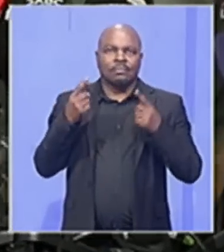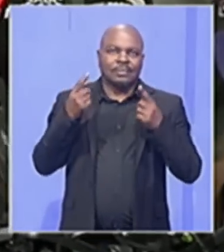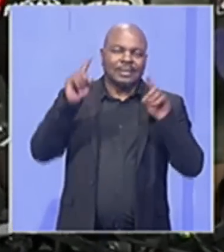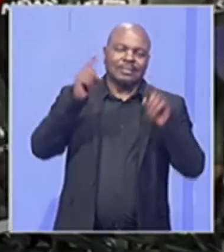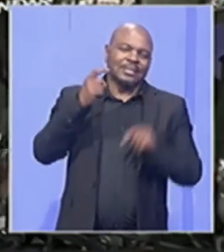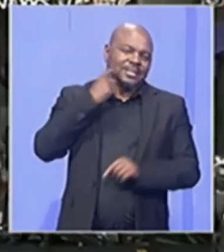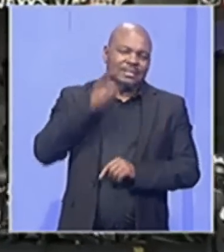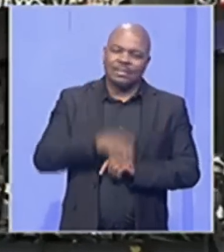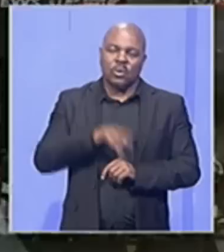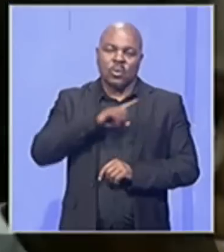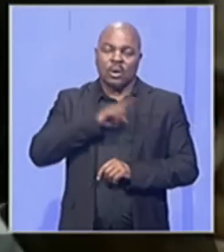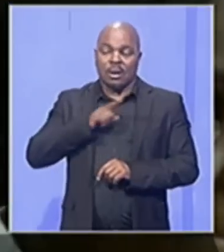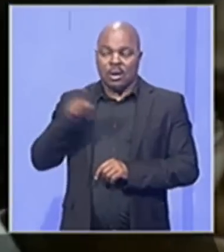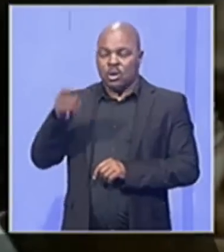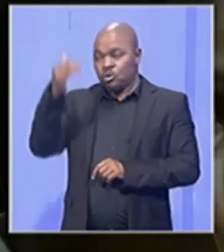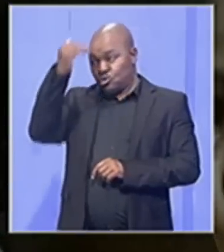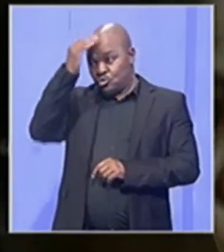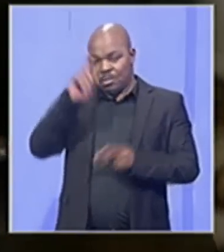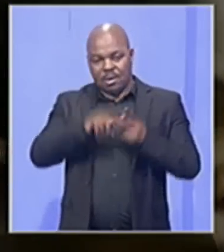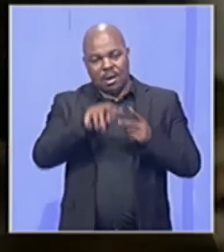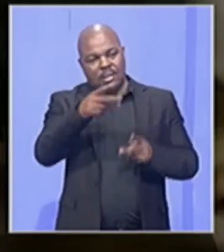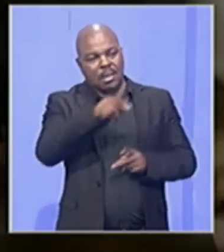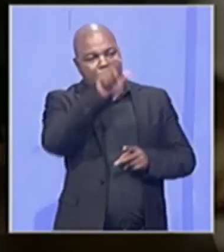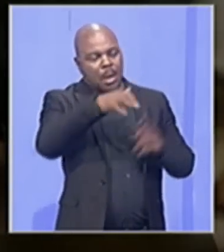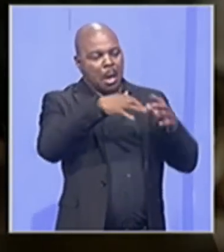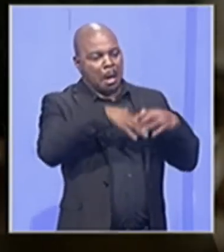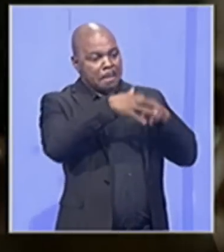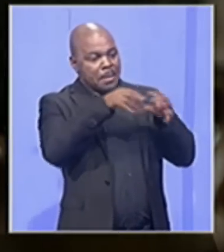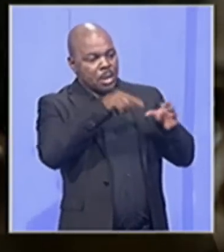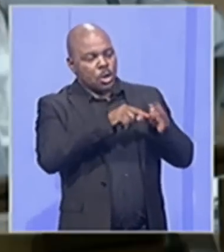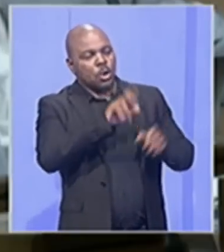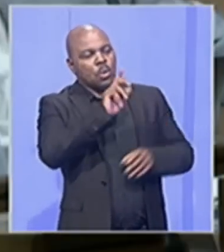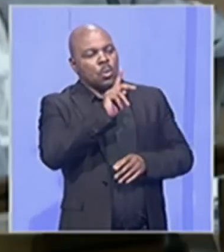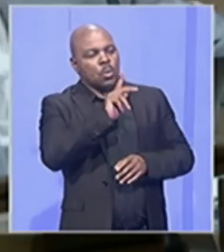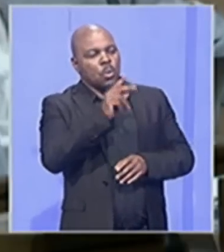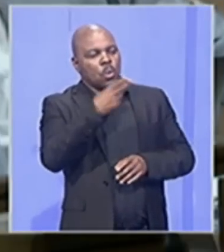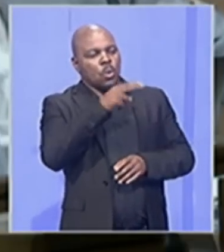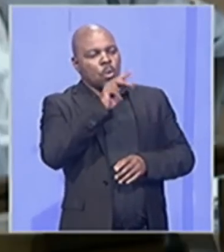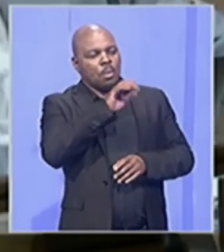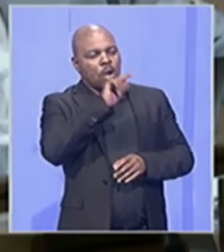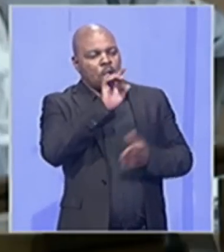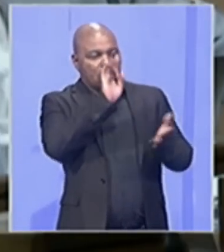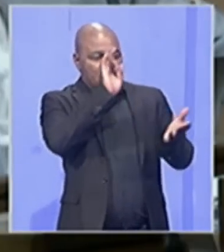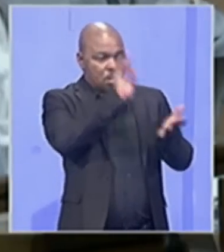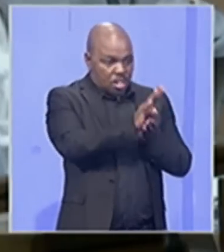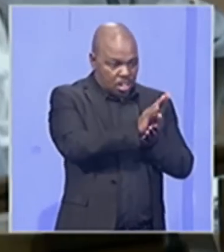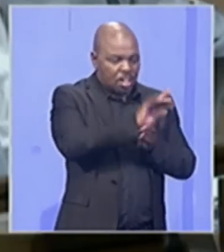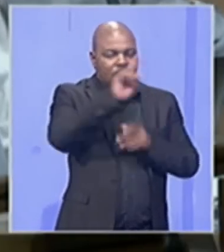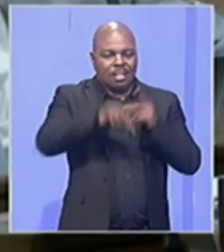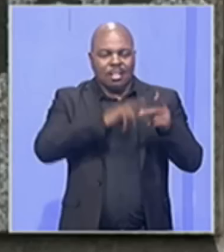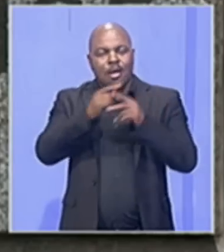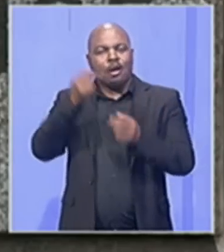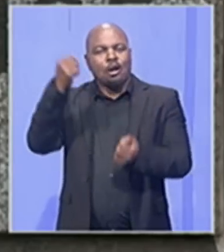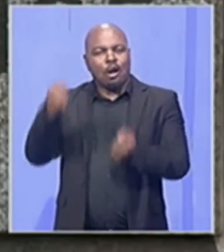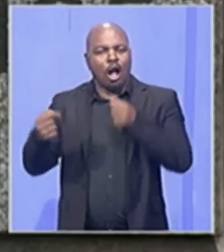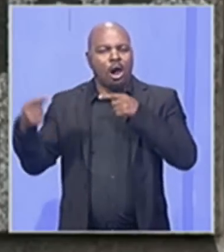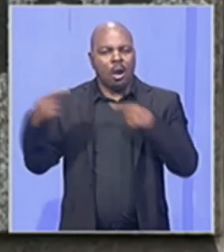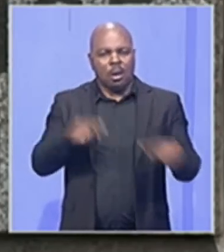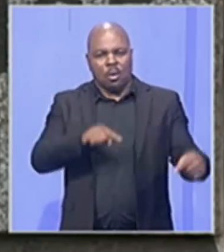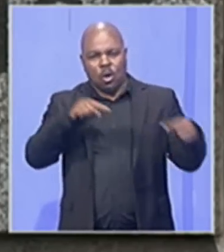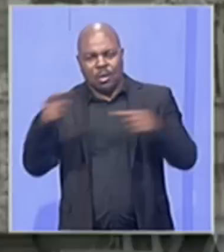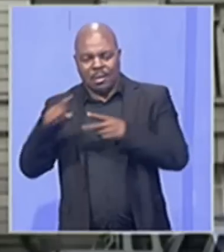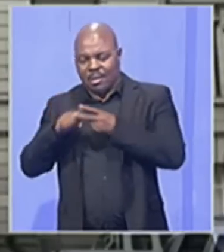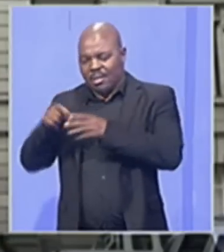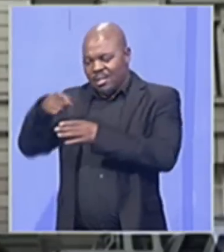se utlwane ha Zuma le ho leleka e mong wa bathehi ba mokga Jabulani Khumalo, ntwa ya makgotla a dinyewe le dintwa tse ka hare